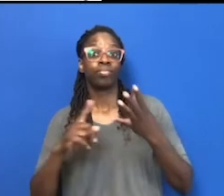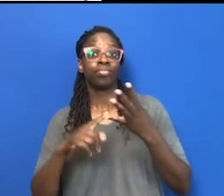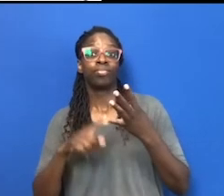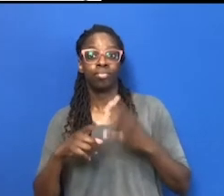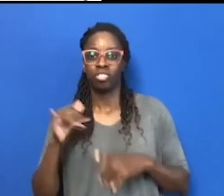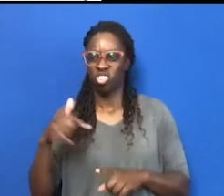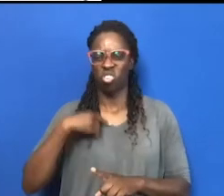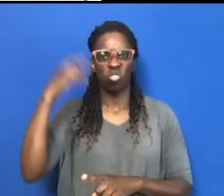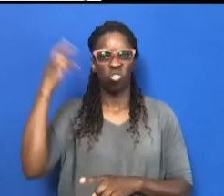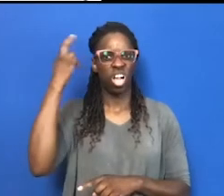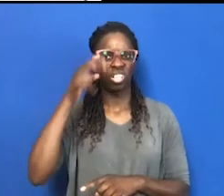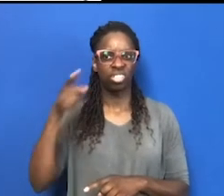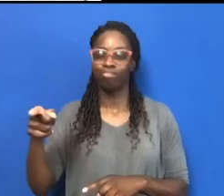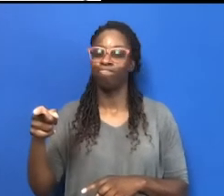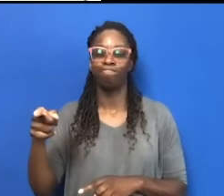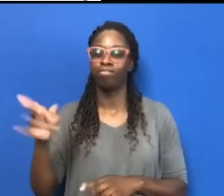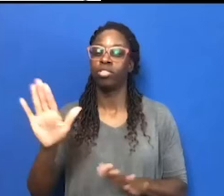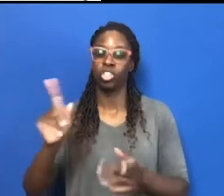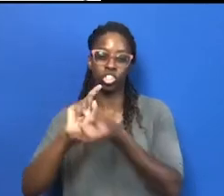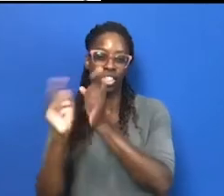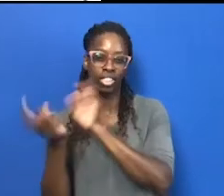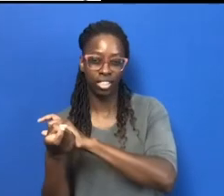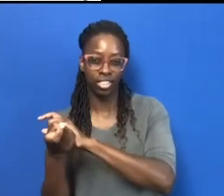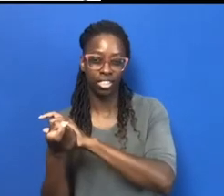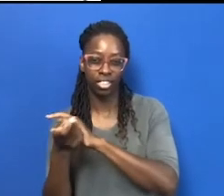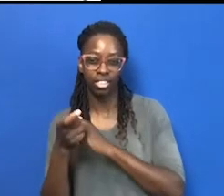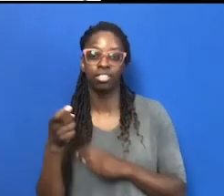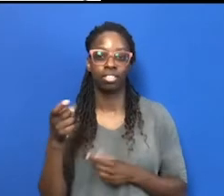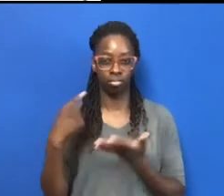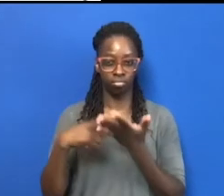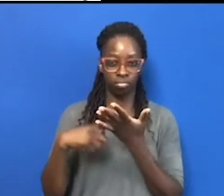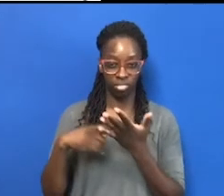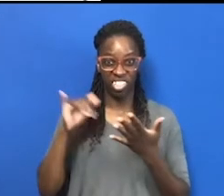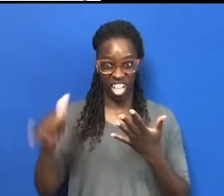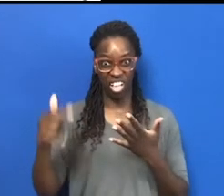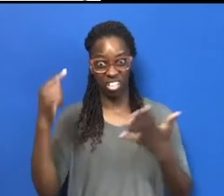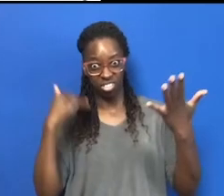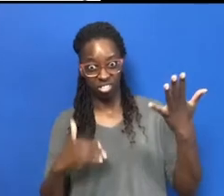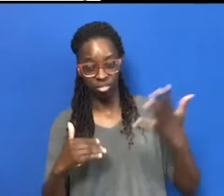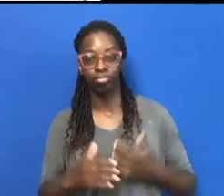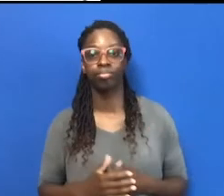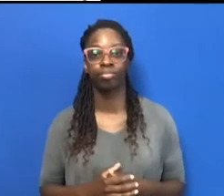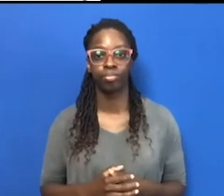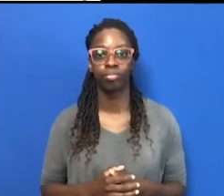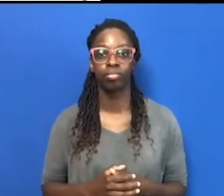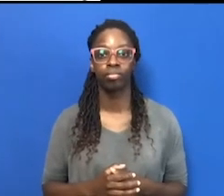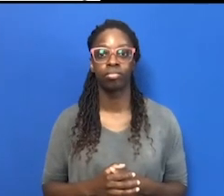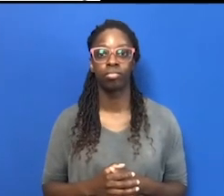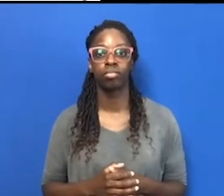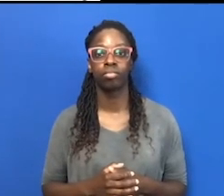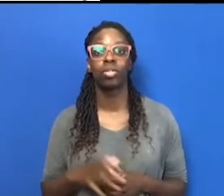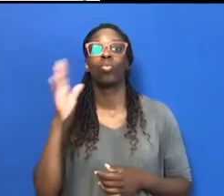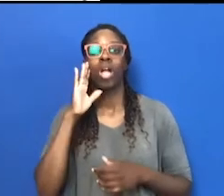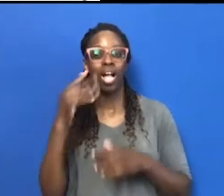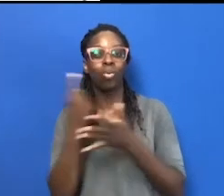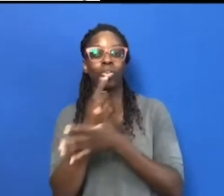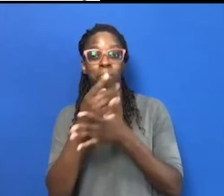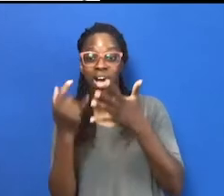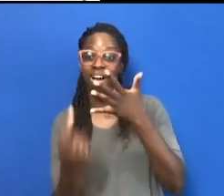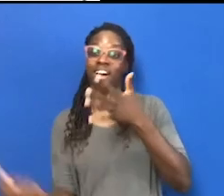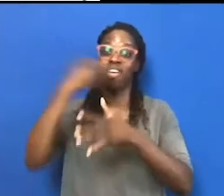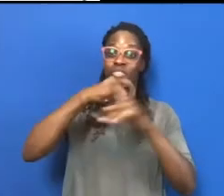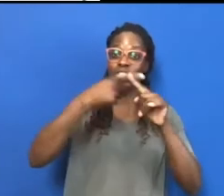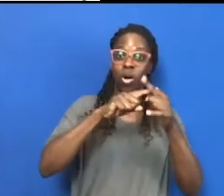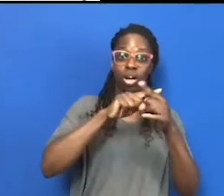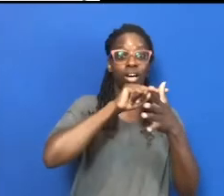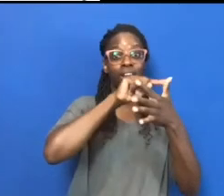and practitioner feedback. And finally, this is an iterative process, so we'll be engaging in the cycle again to